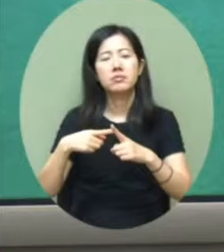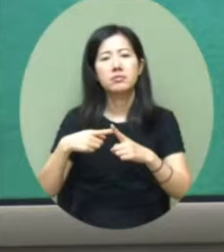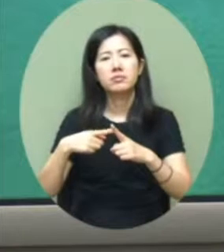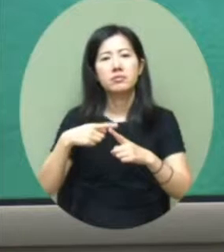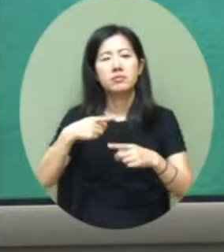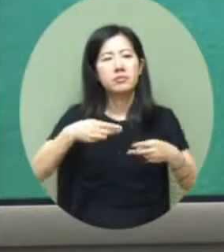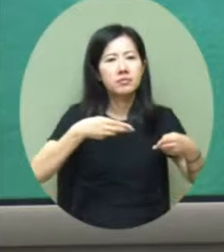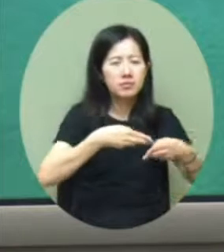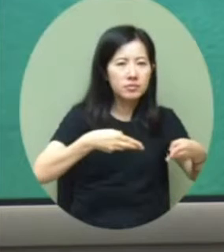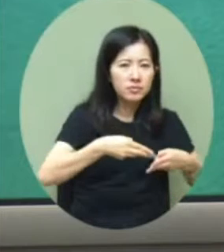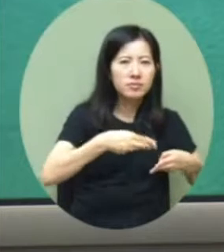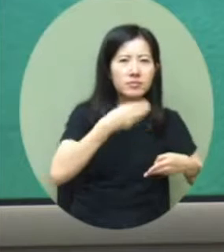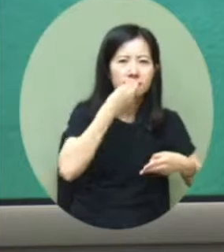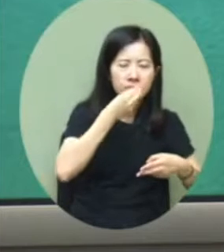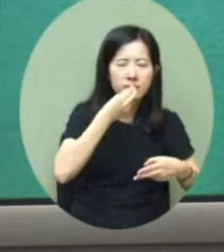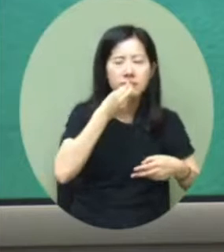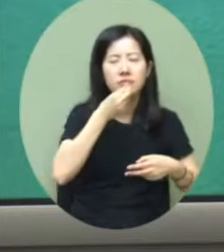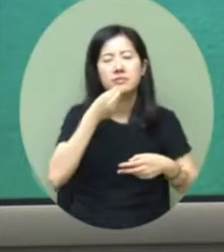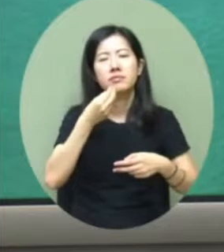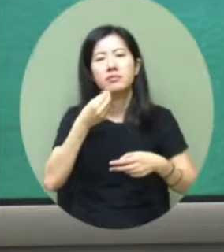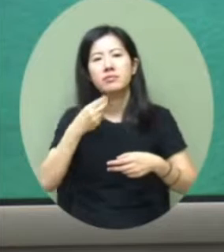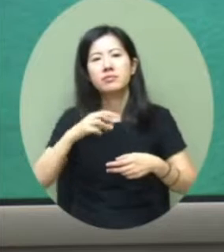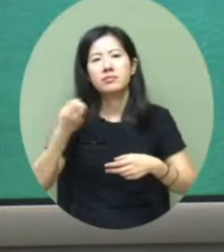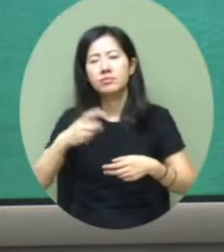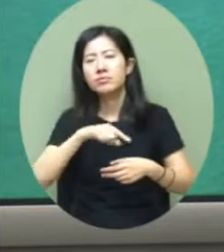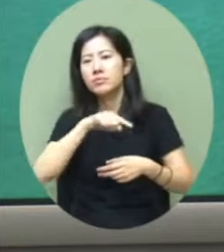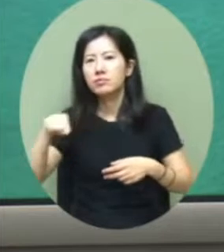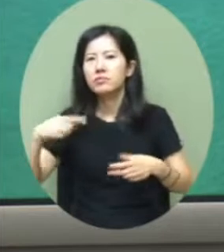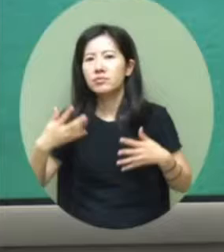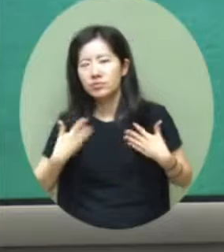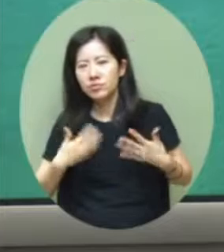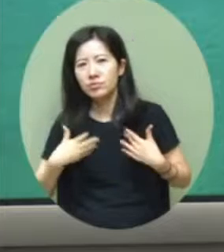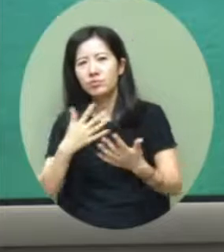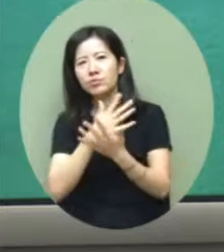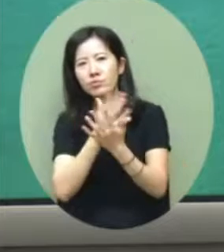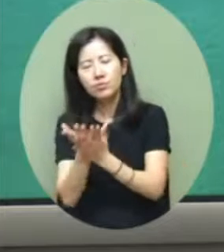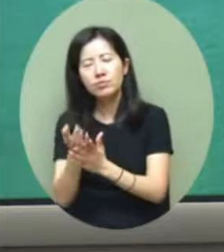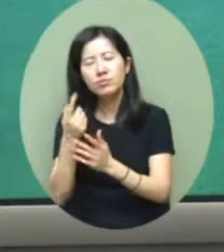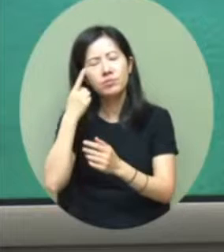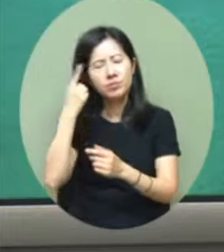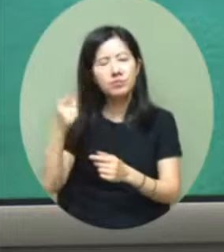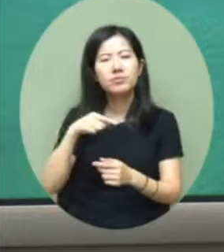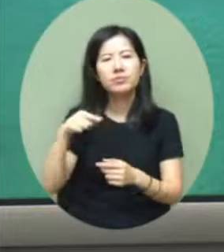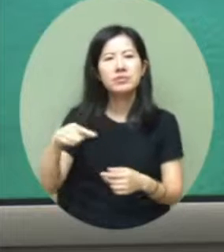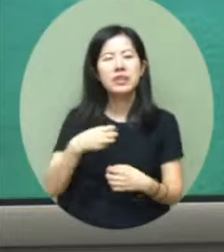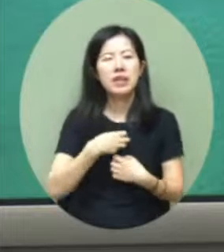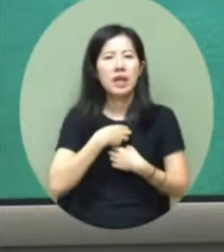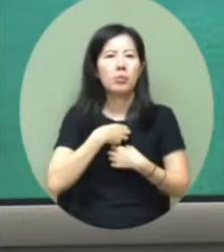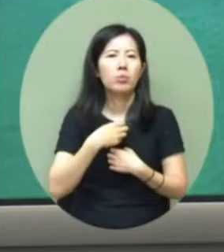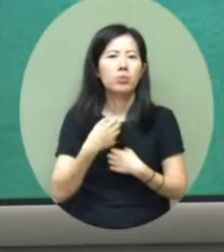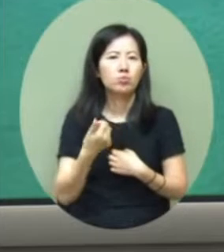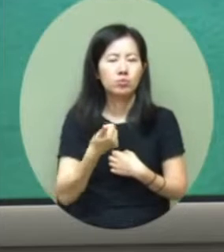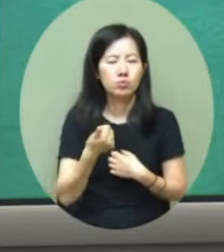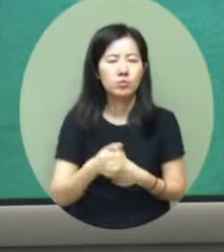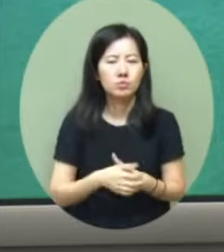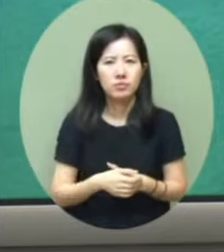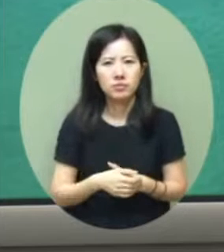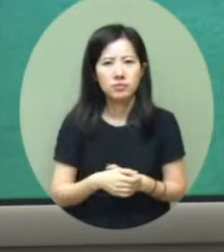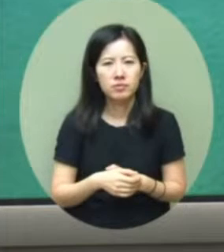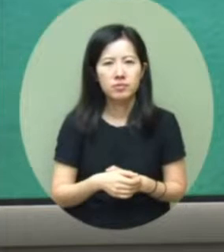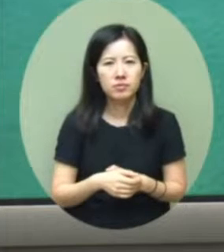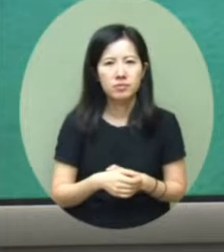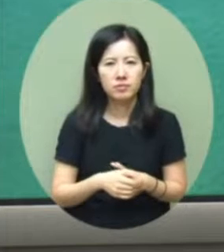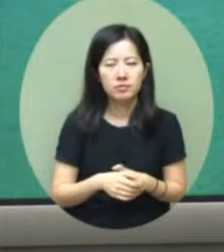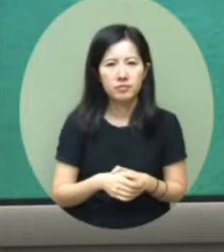businesses. And I'm glad to see that the different operators and different workers in